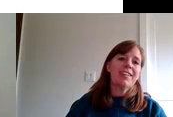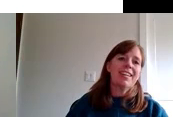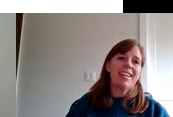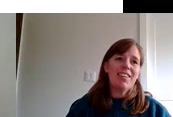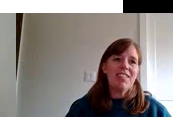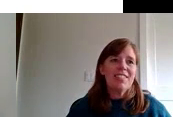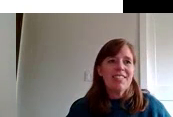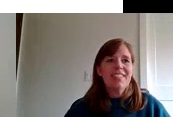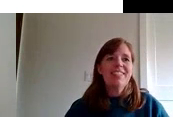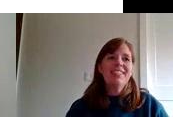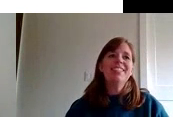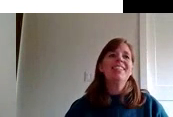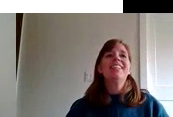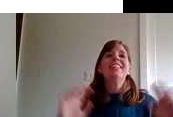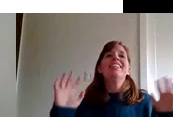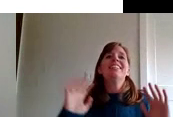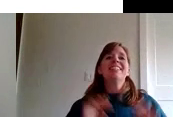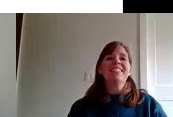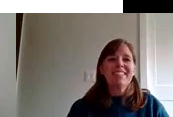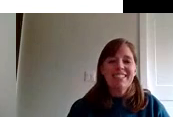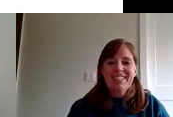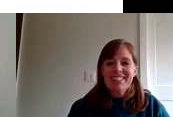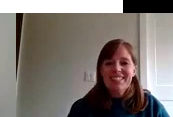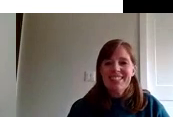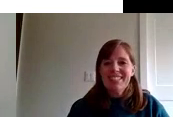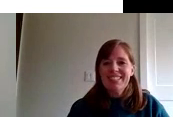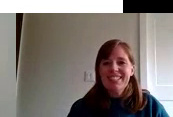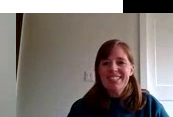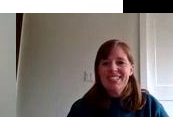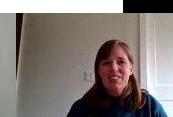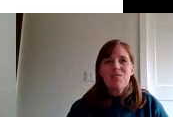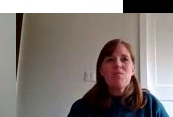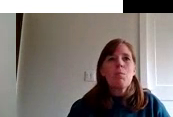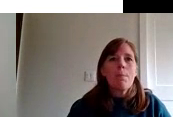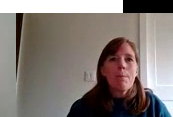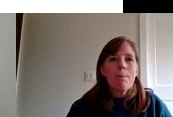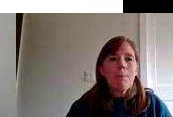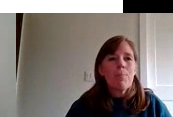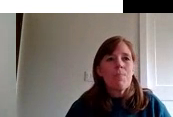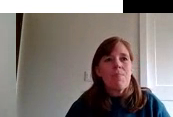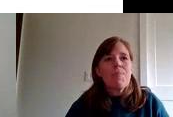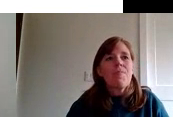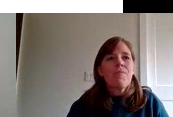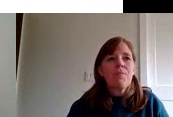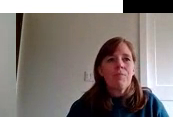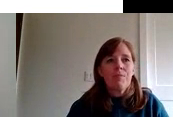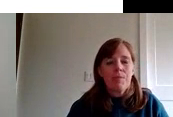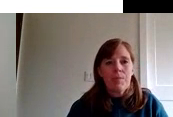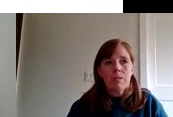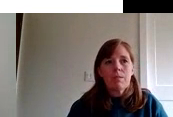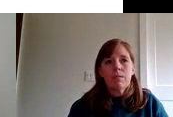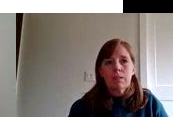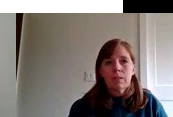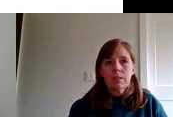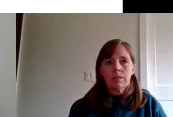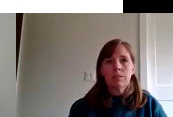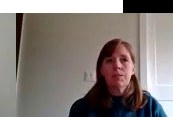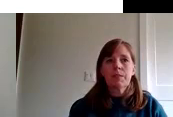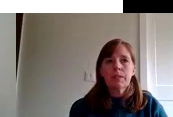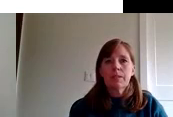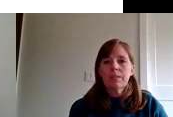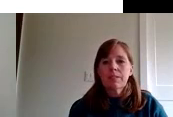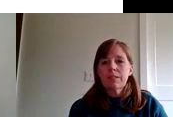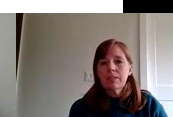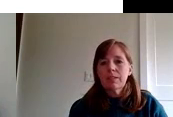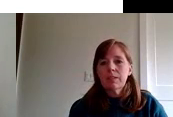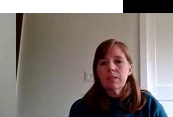well, wait, I forgot, we listed it twice. Check with your district. I think this is really important to see if